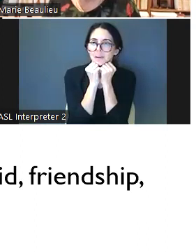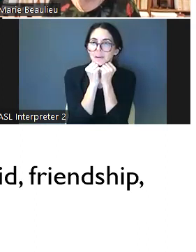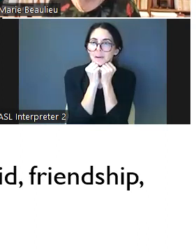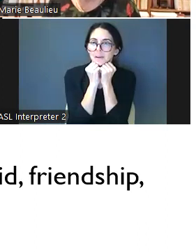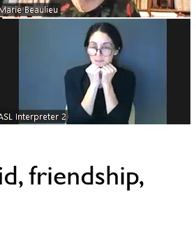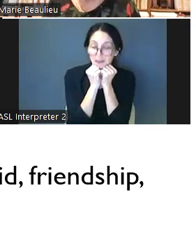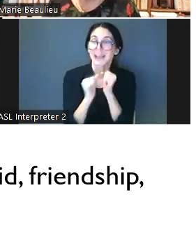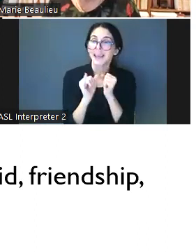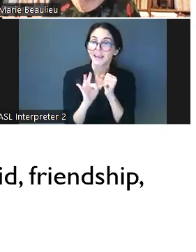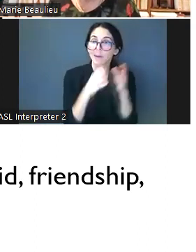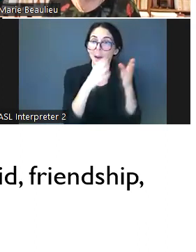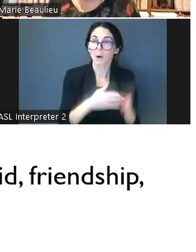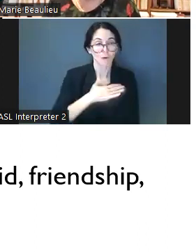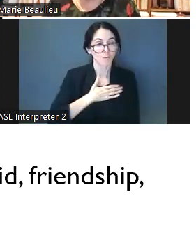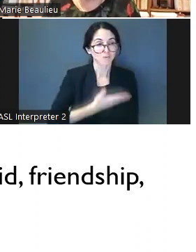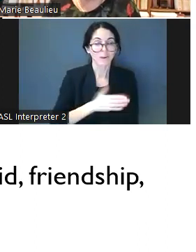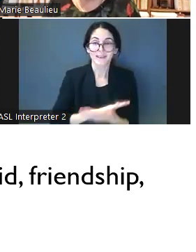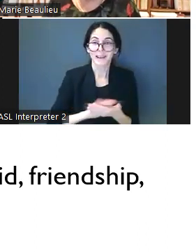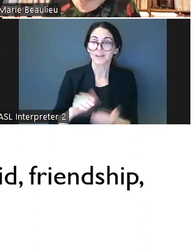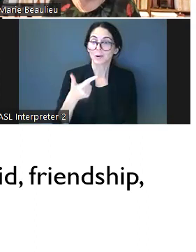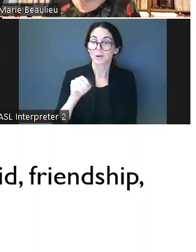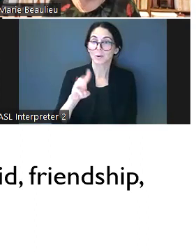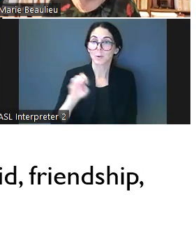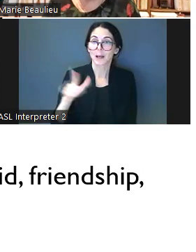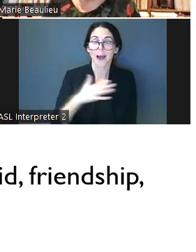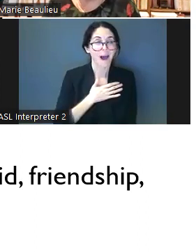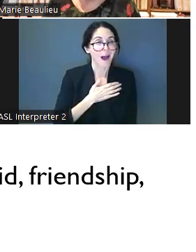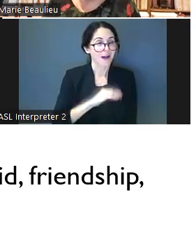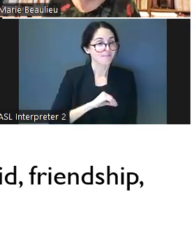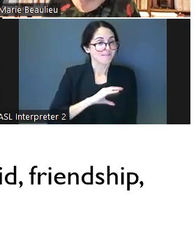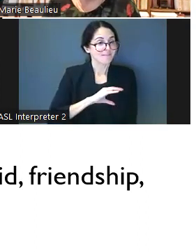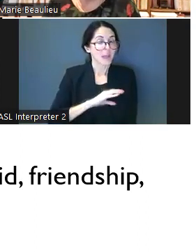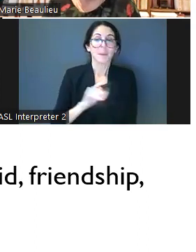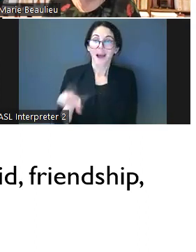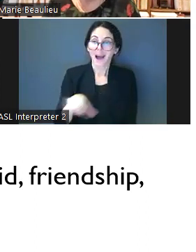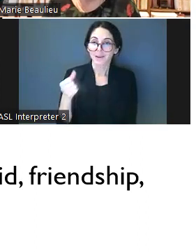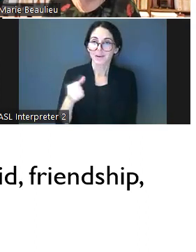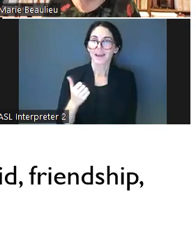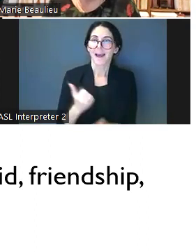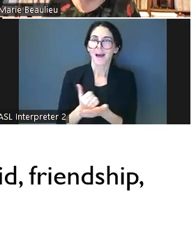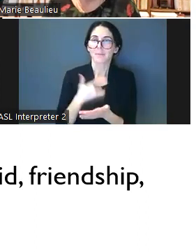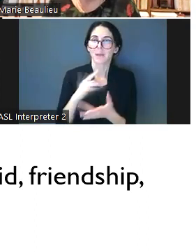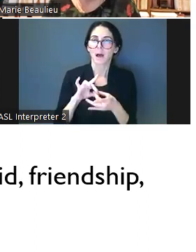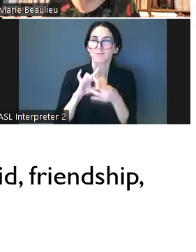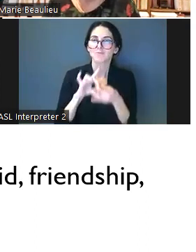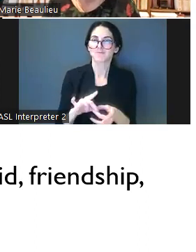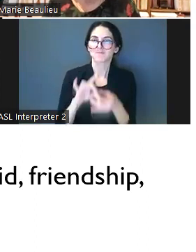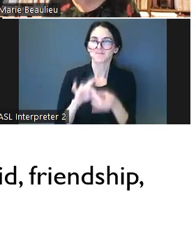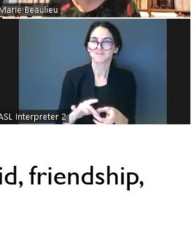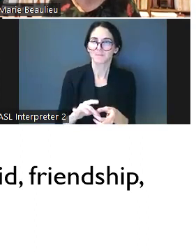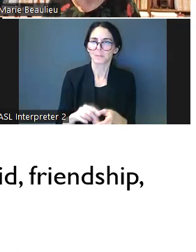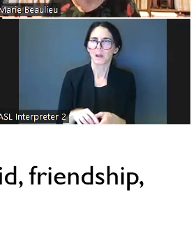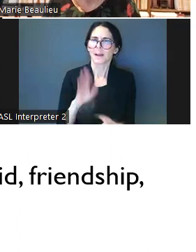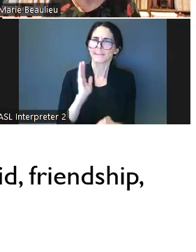can feel, but it can also help to consolidate the sense of belonging to the residents and to counteract